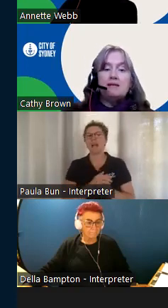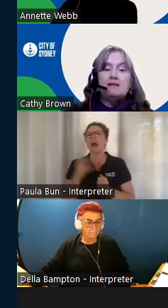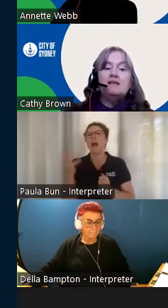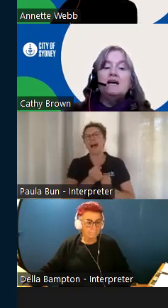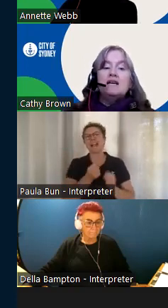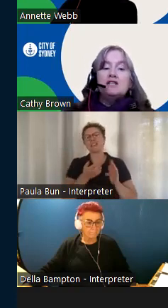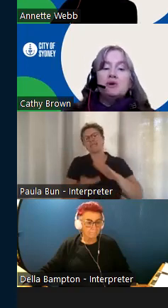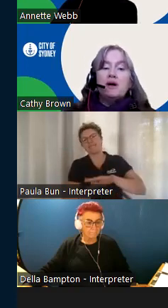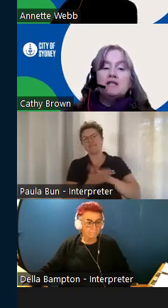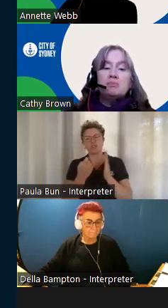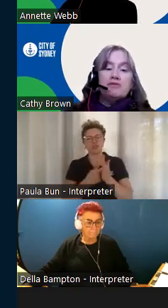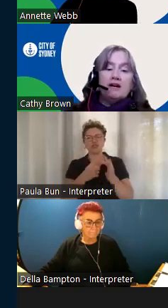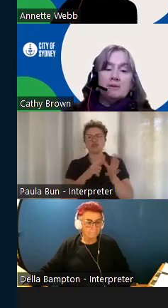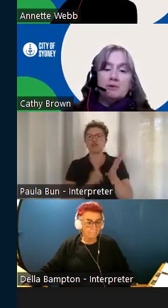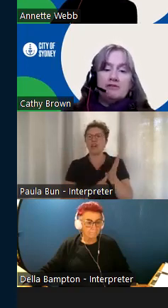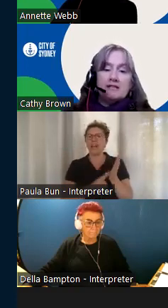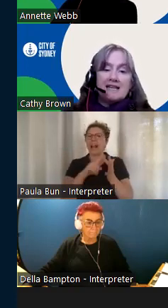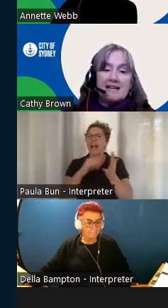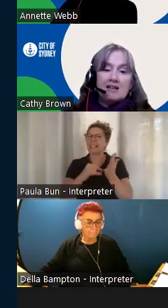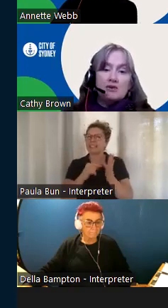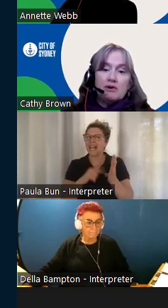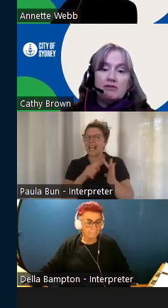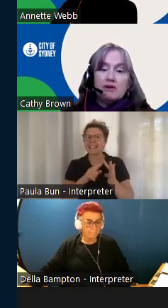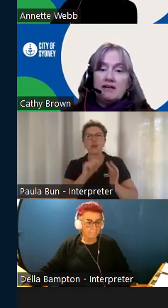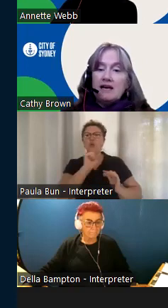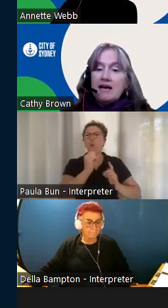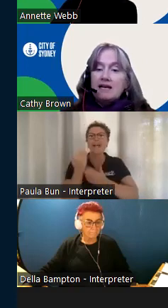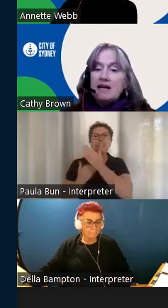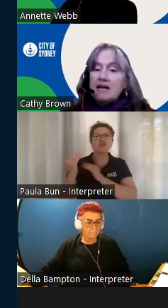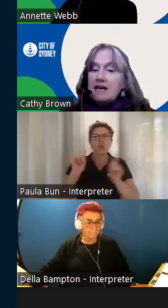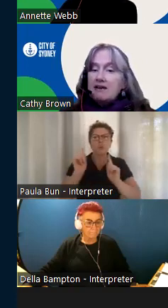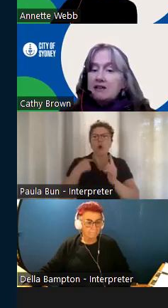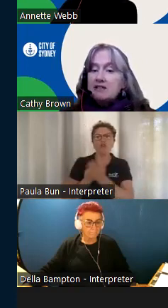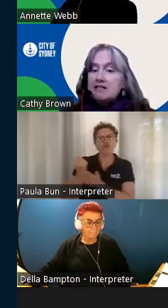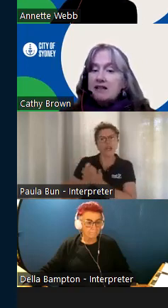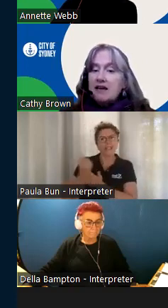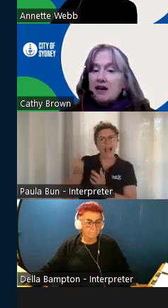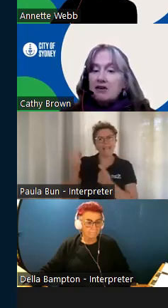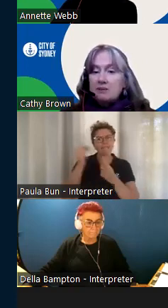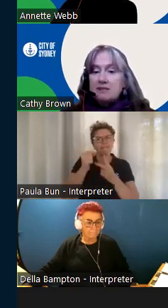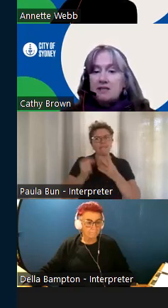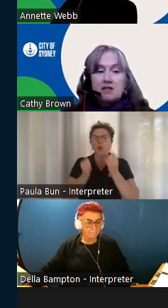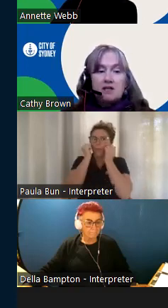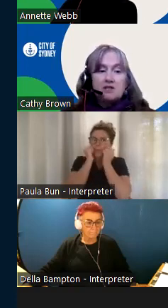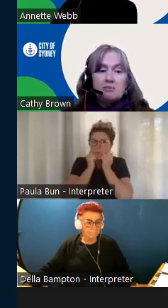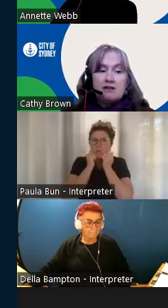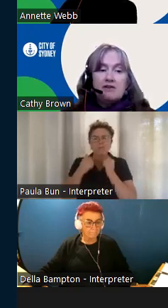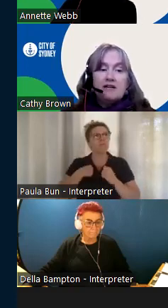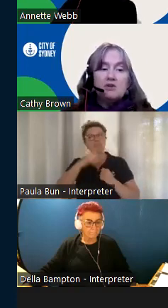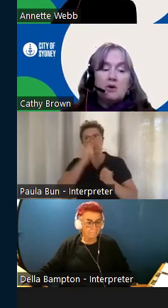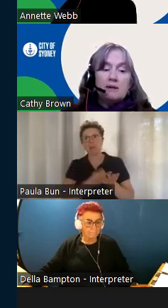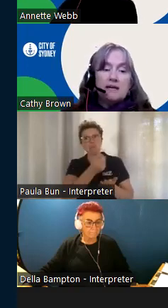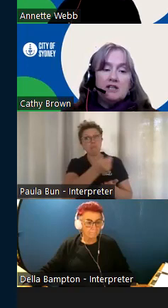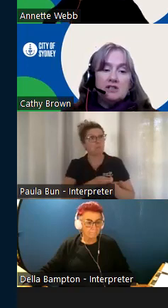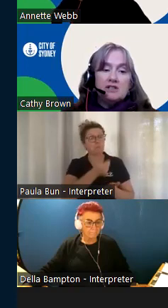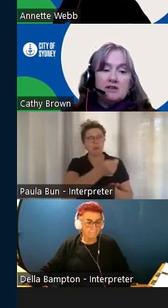recommended applicant is required to provide a previous landlord referee and evidence they are in a position to meet the